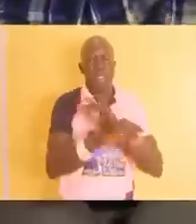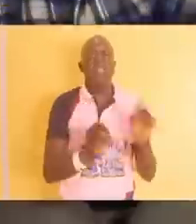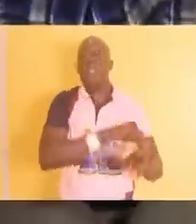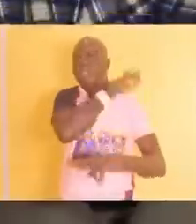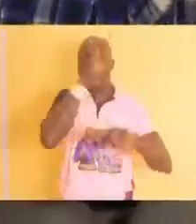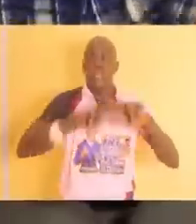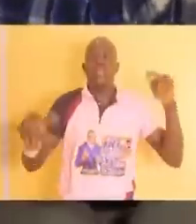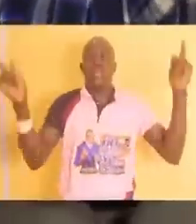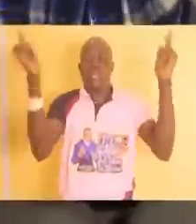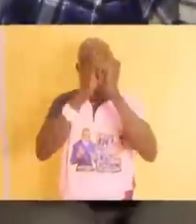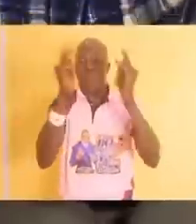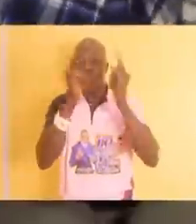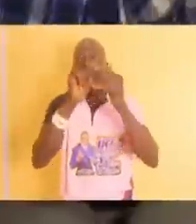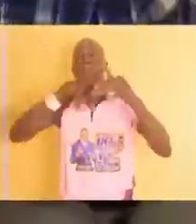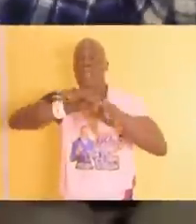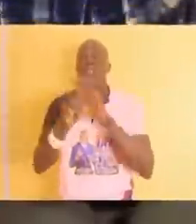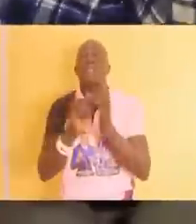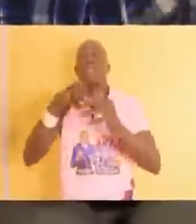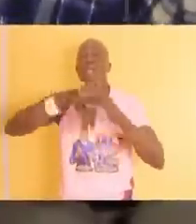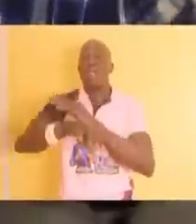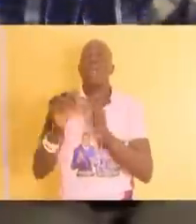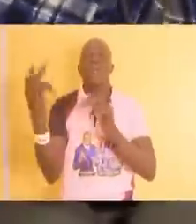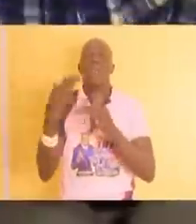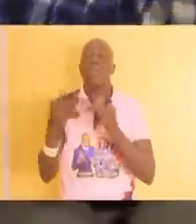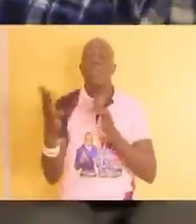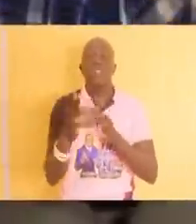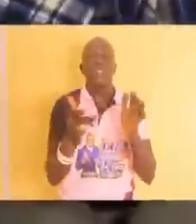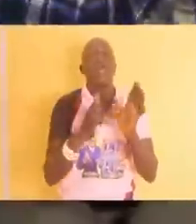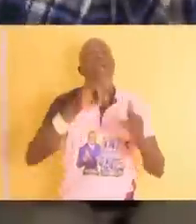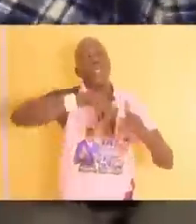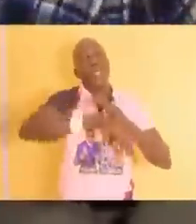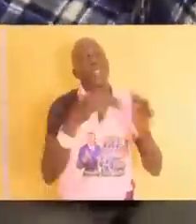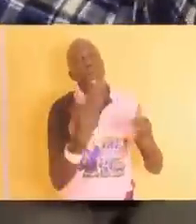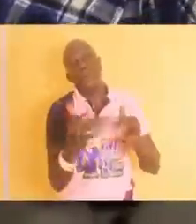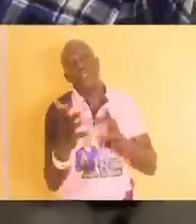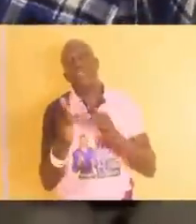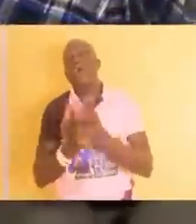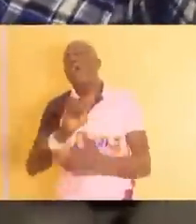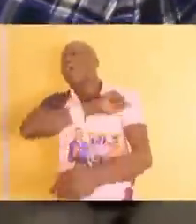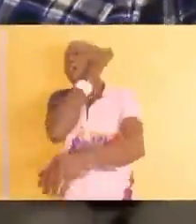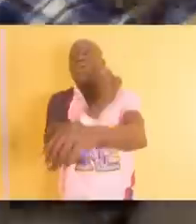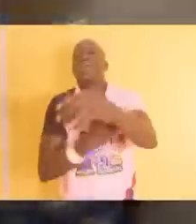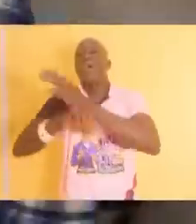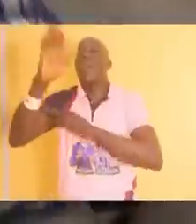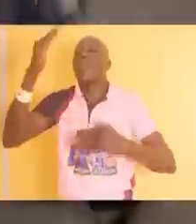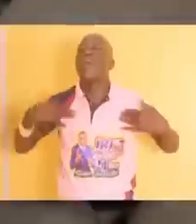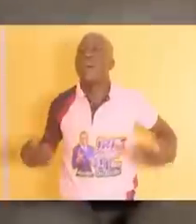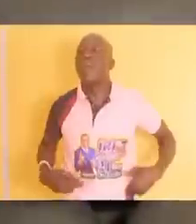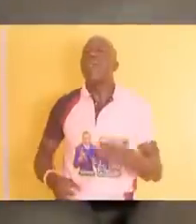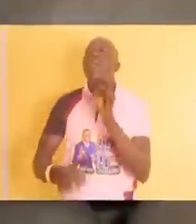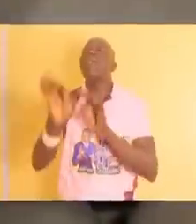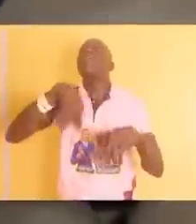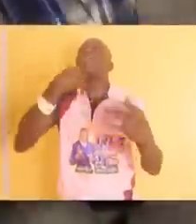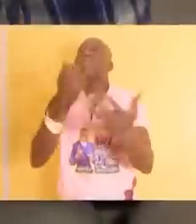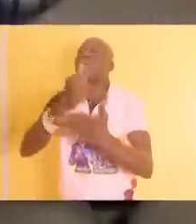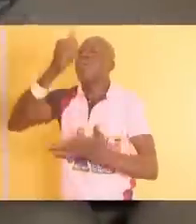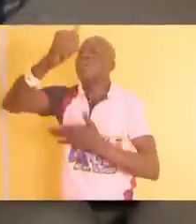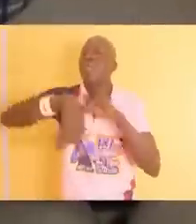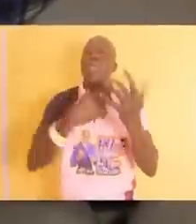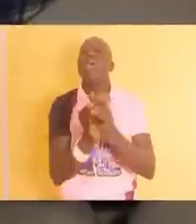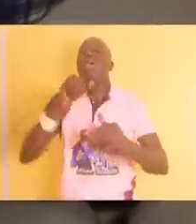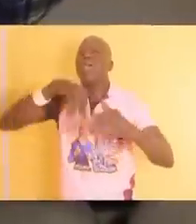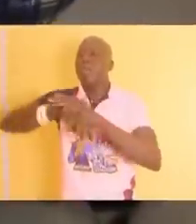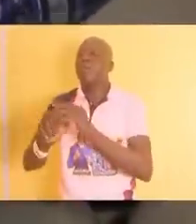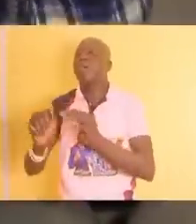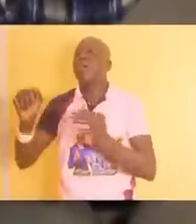With this powerful God. In the name of Jesus. In the name of Jesus. Virtue is upon me. You can say to him,